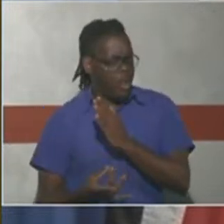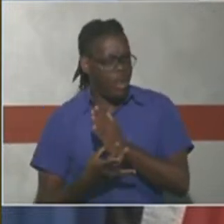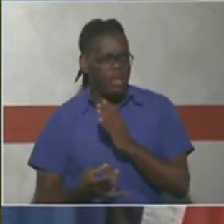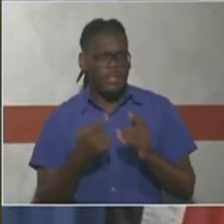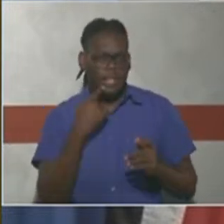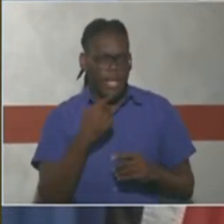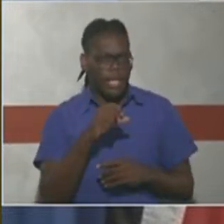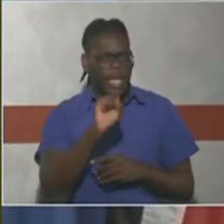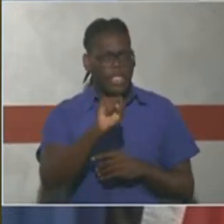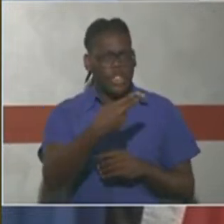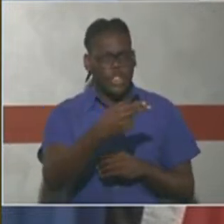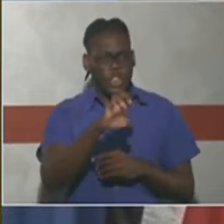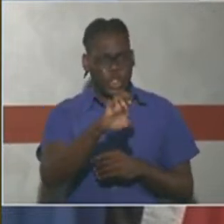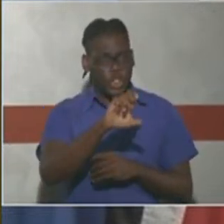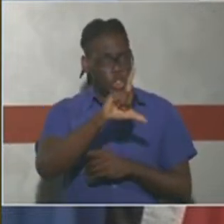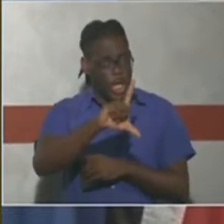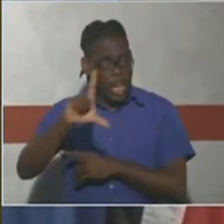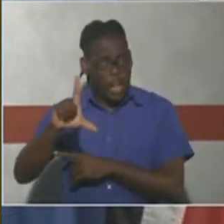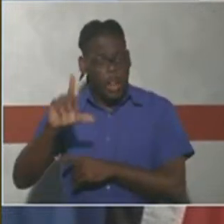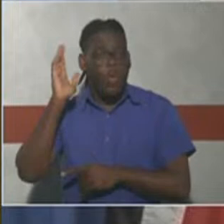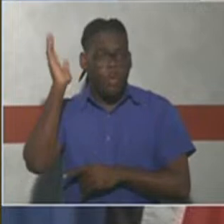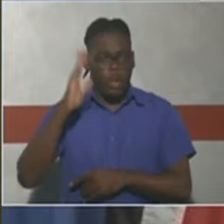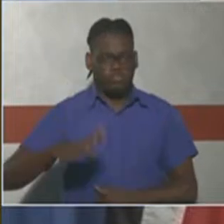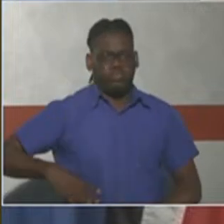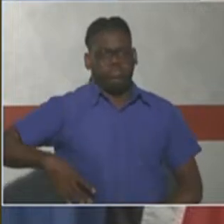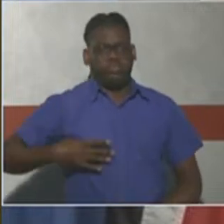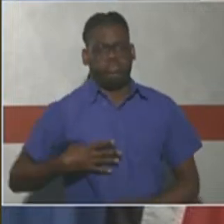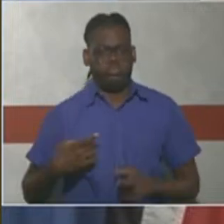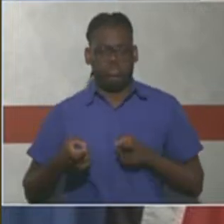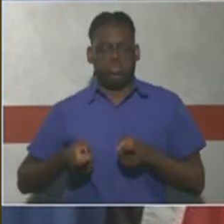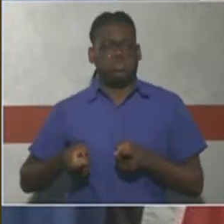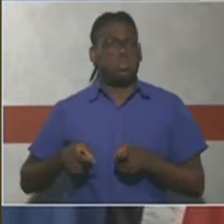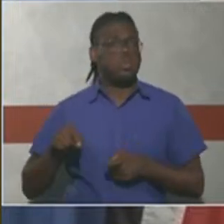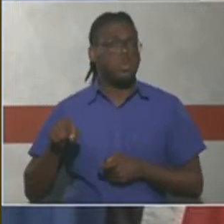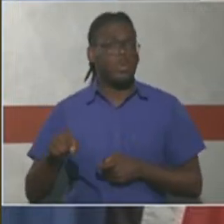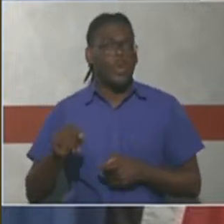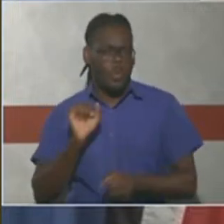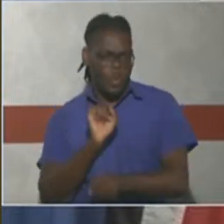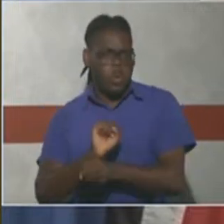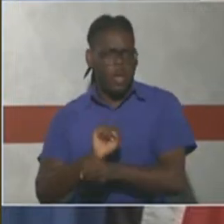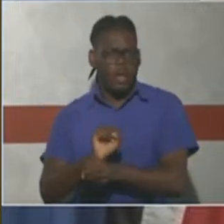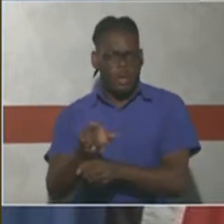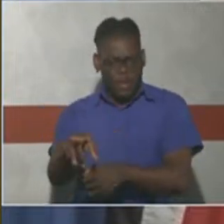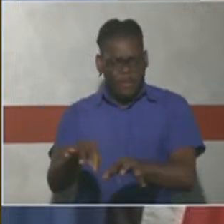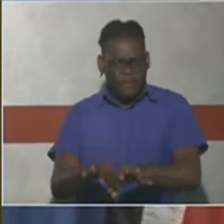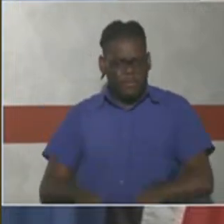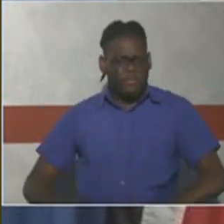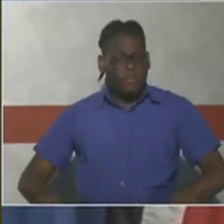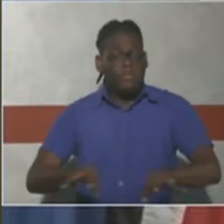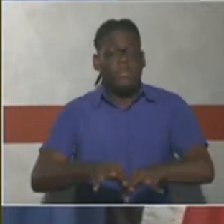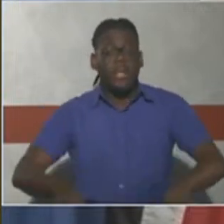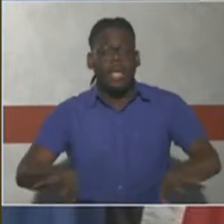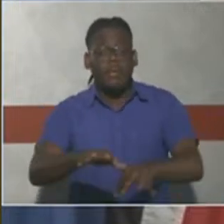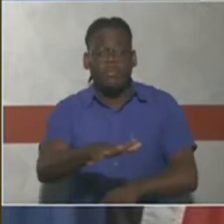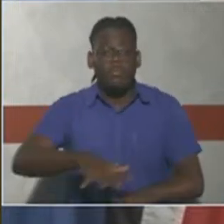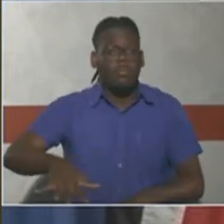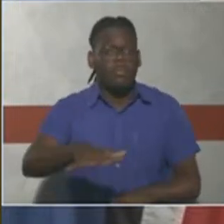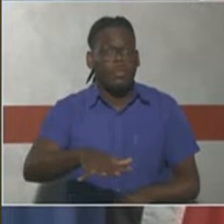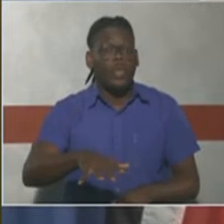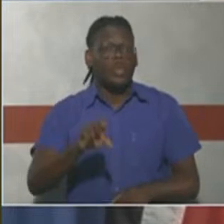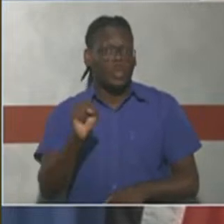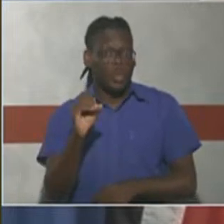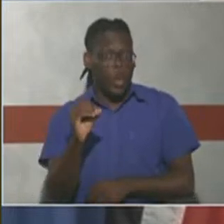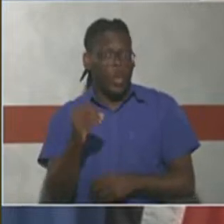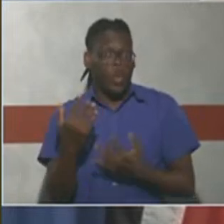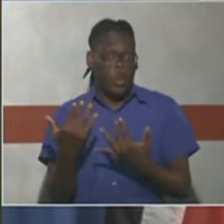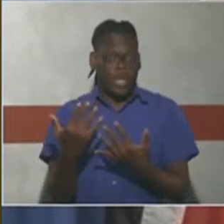field, but as it stands now, the field is a PDVSA field. So whatever license we get from Venezuela to